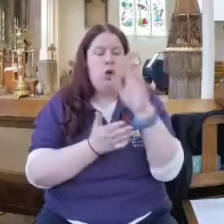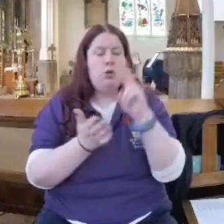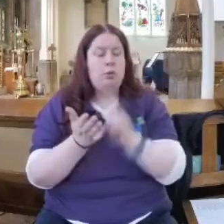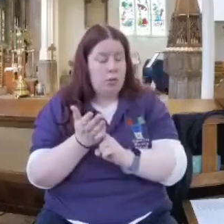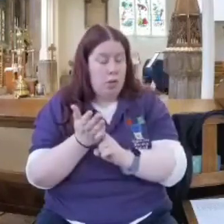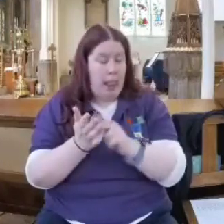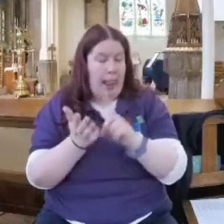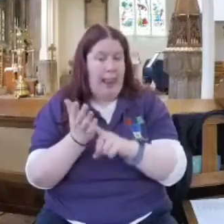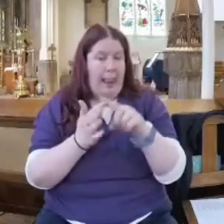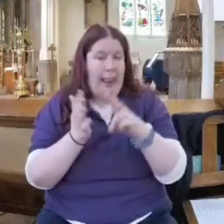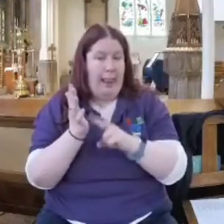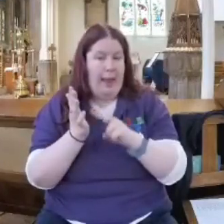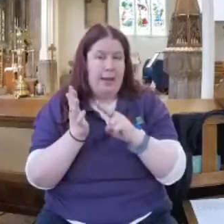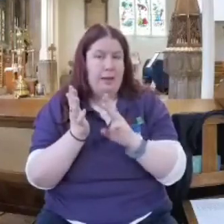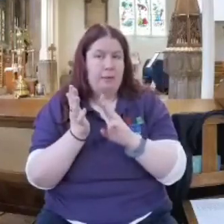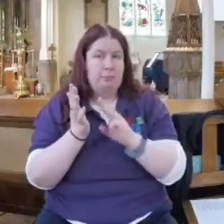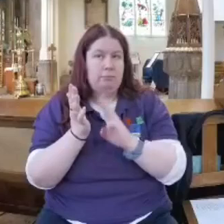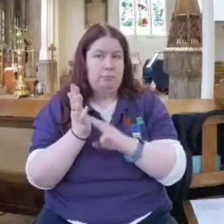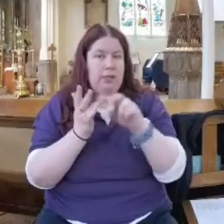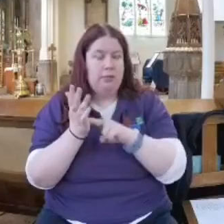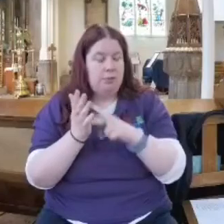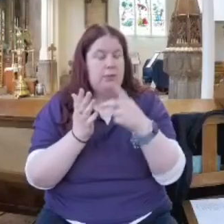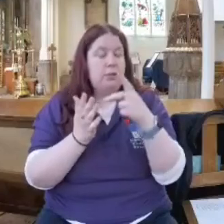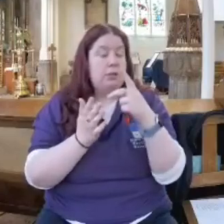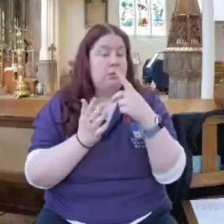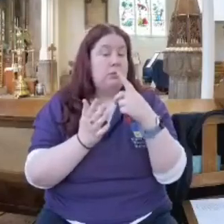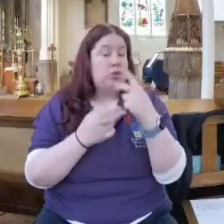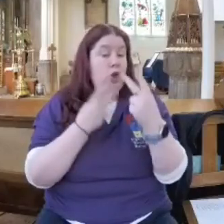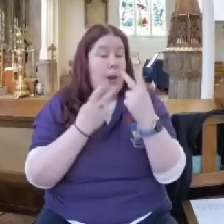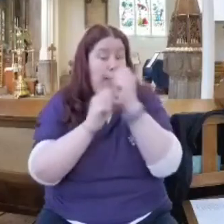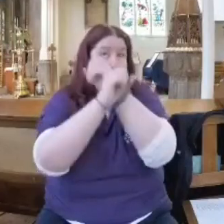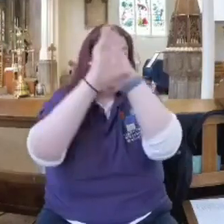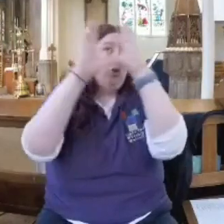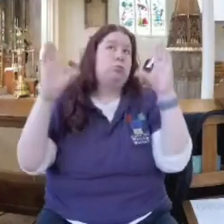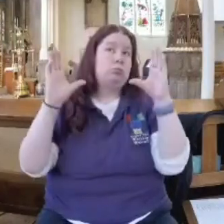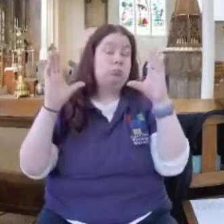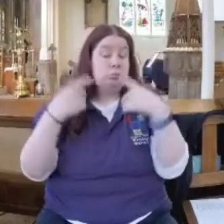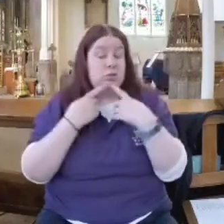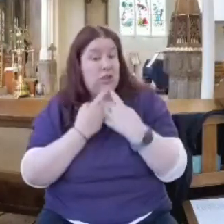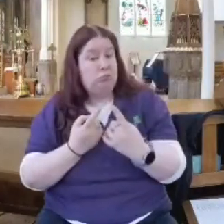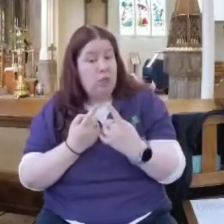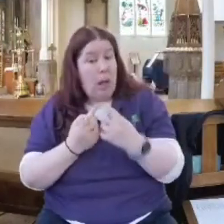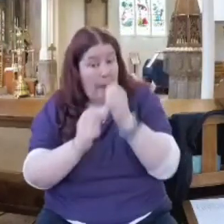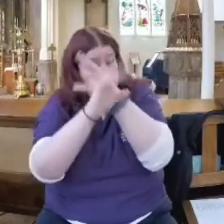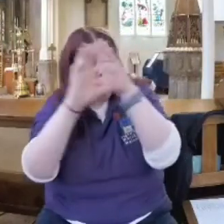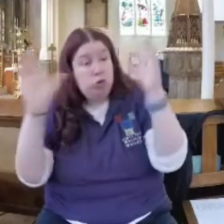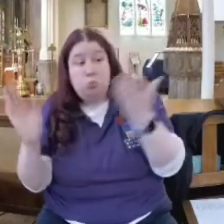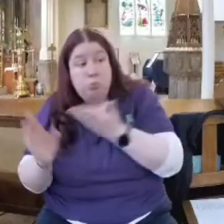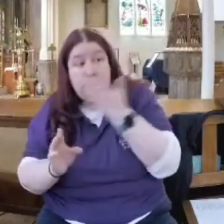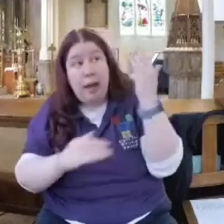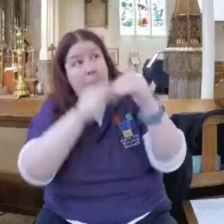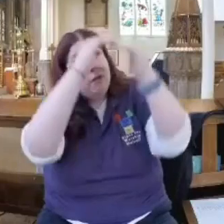no heaven. It's easy if you try. And he said, imagine people living lives in